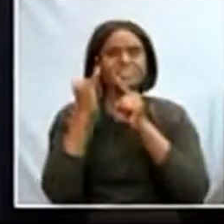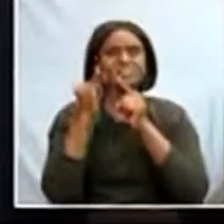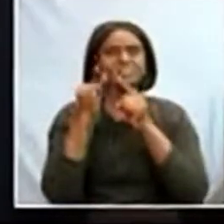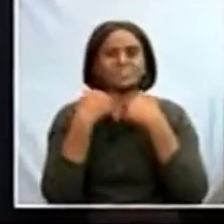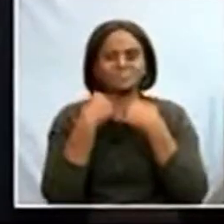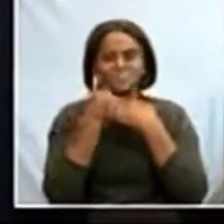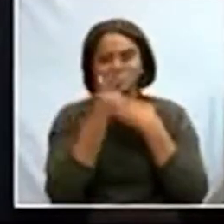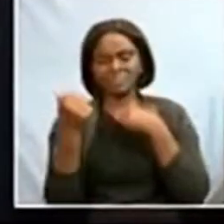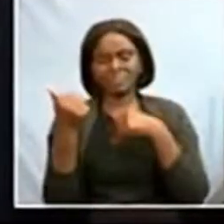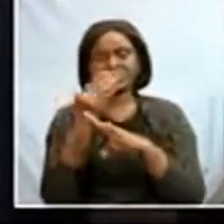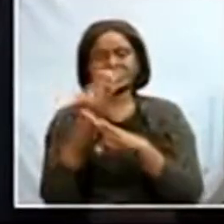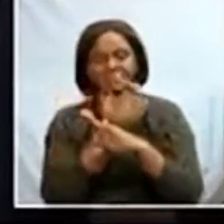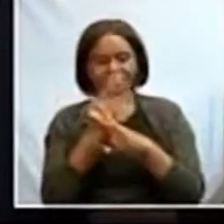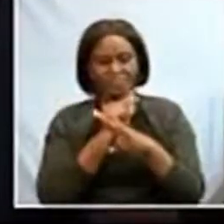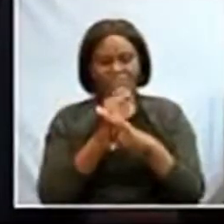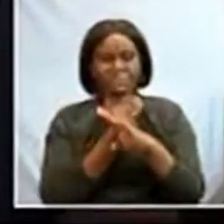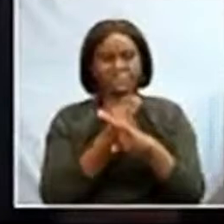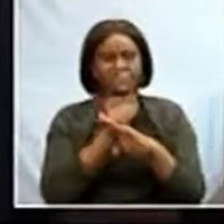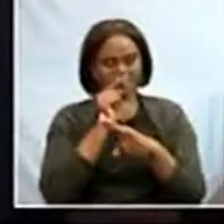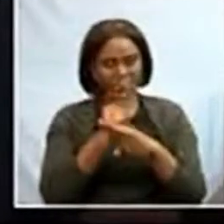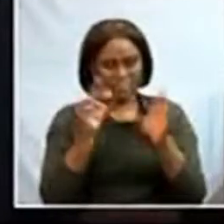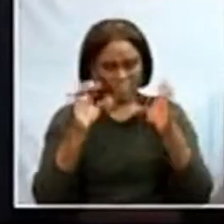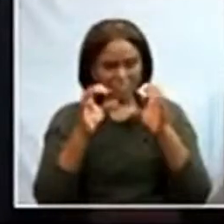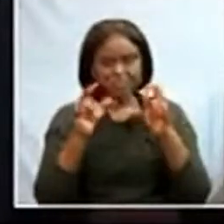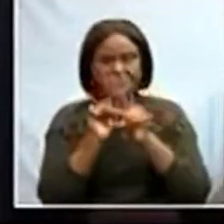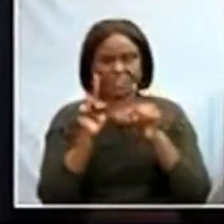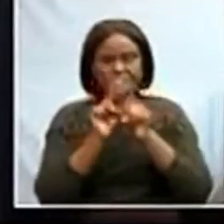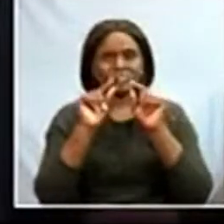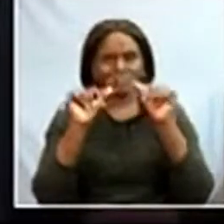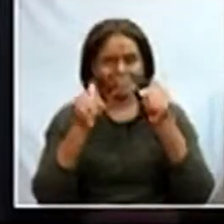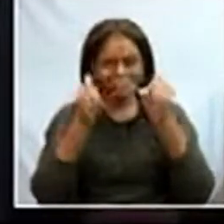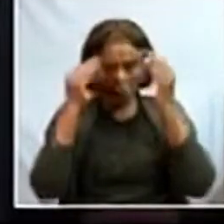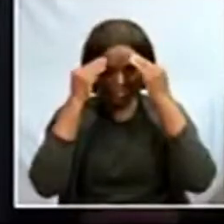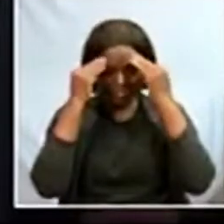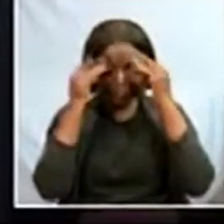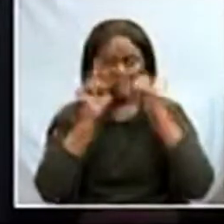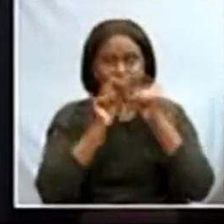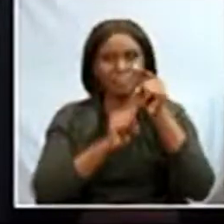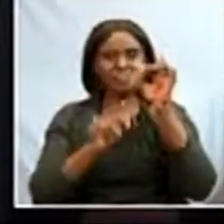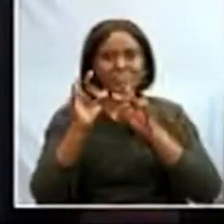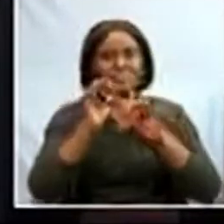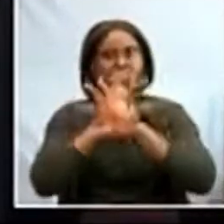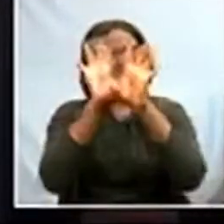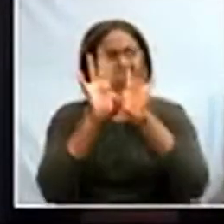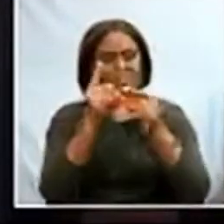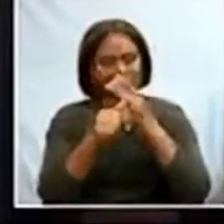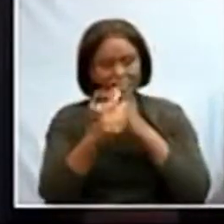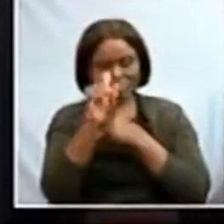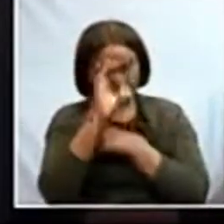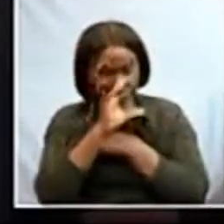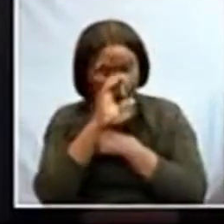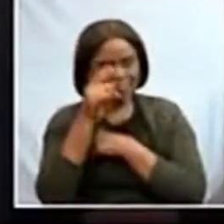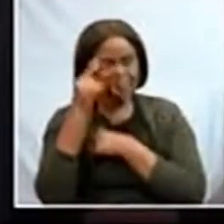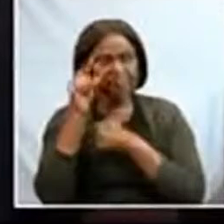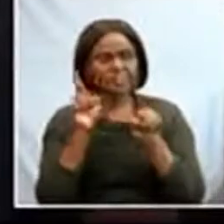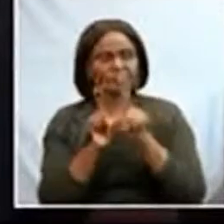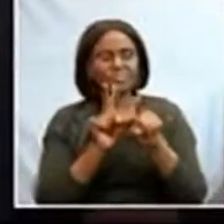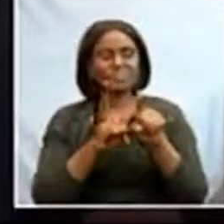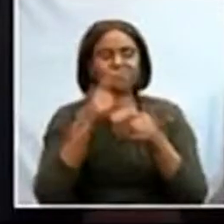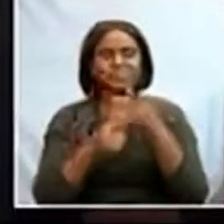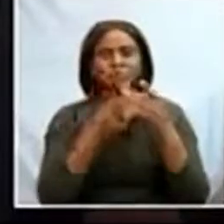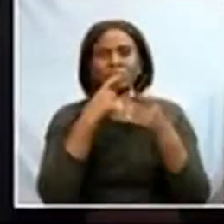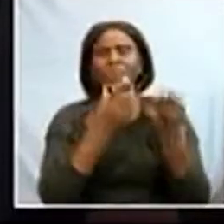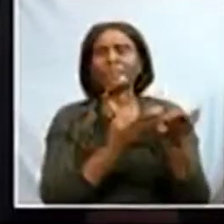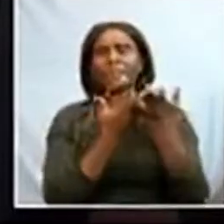were others before us. This committee is well known and well defined on what they are looking for and what should be